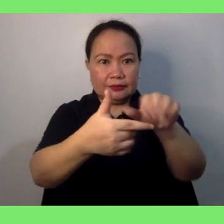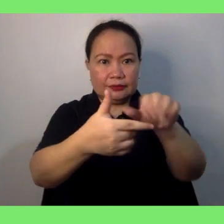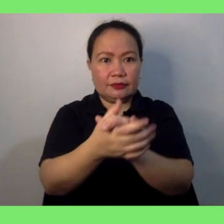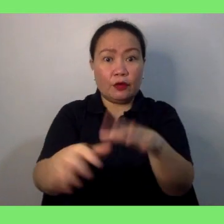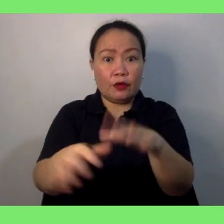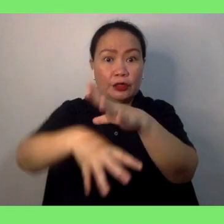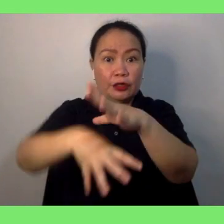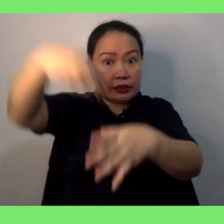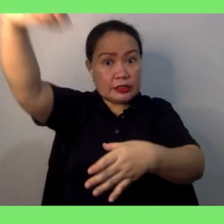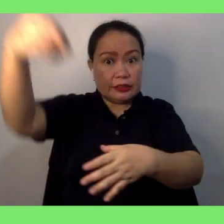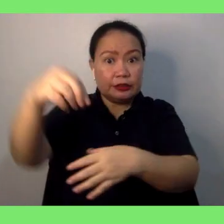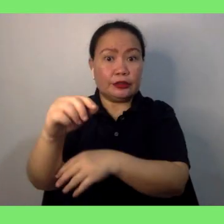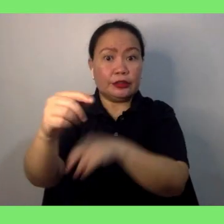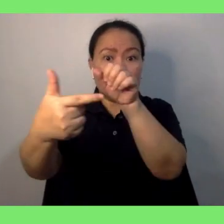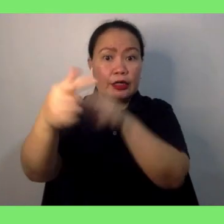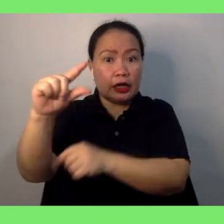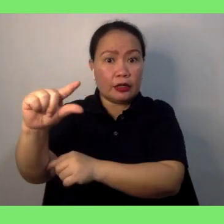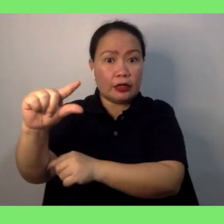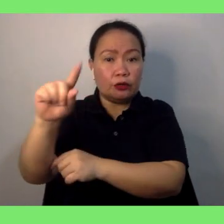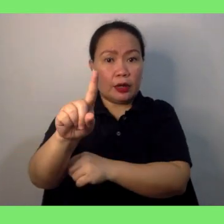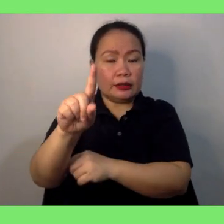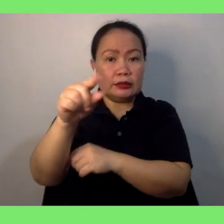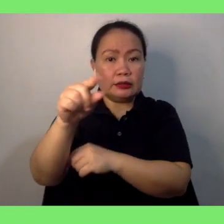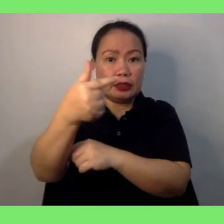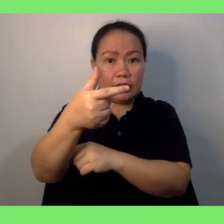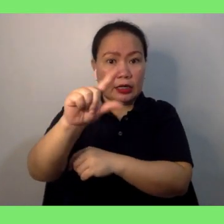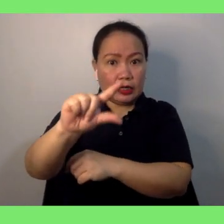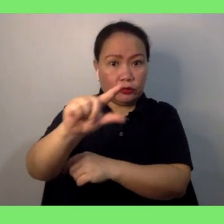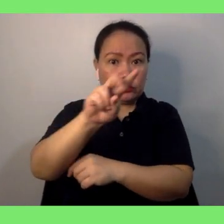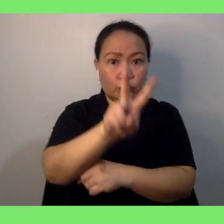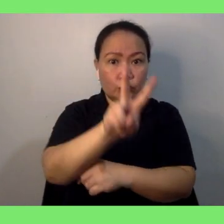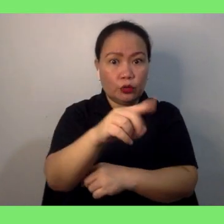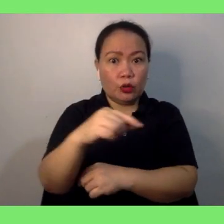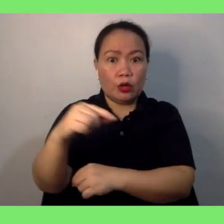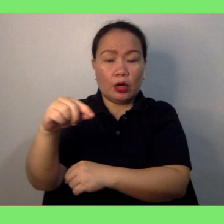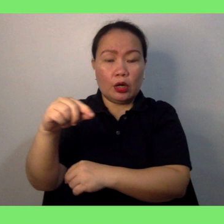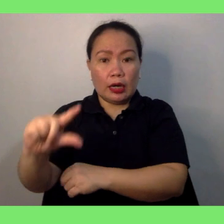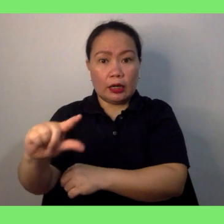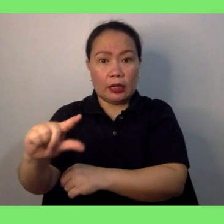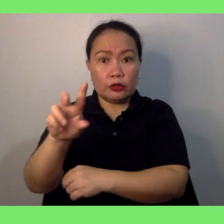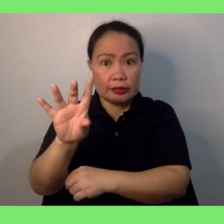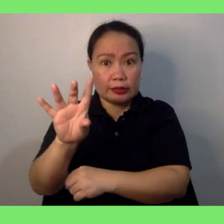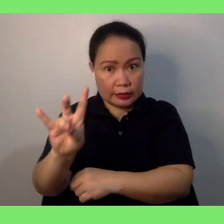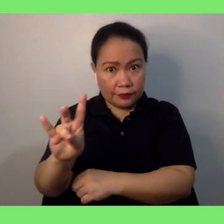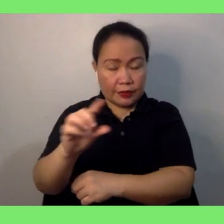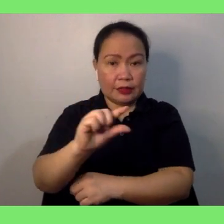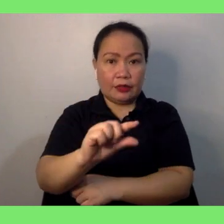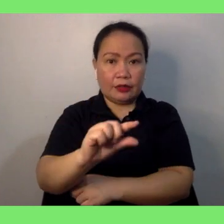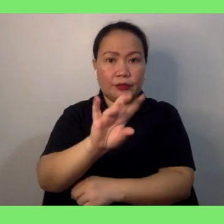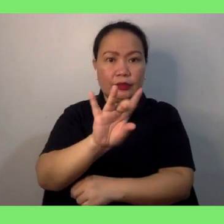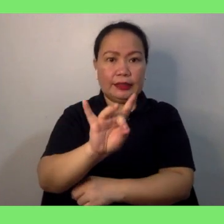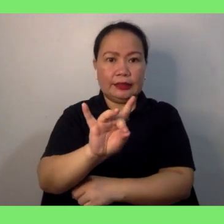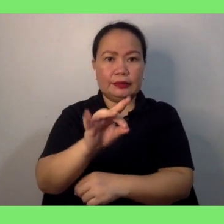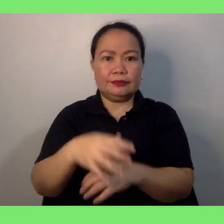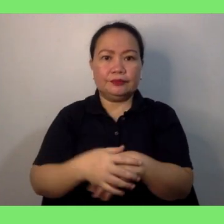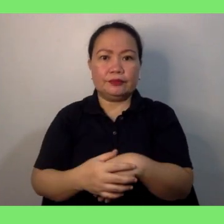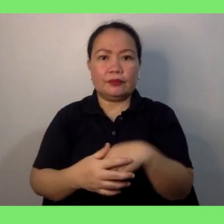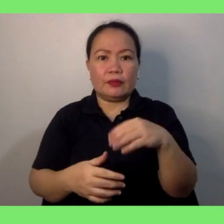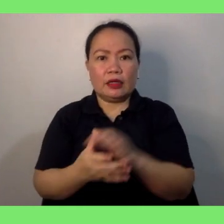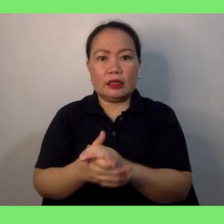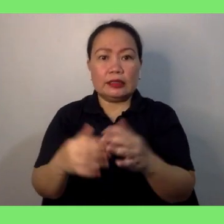have angle 1, angle 2, angle 7, and angle 8. So exterior angles. Now, when we